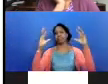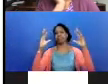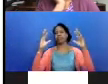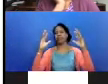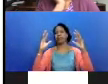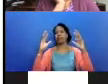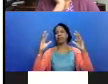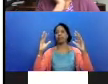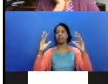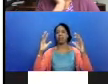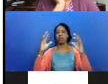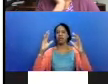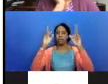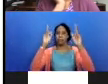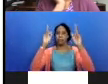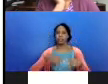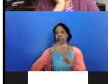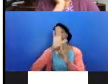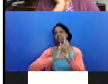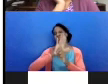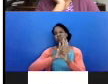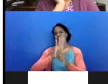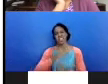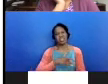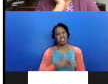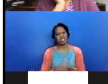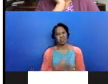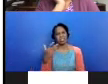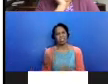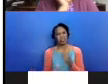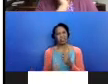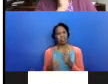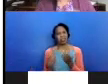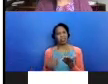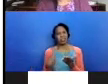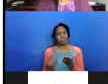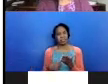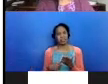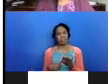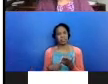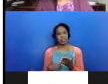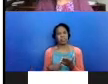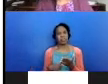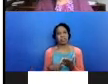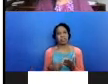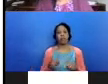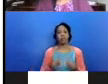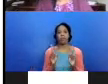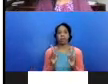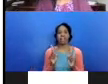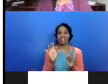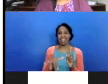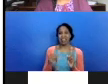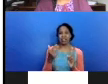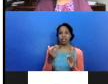of them. That's often a very painful conversation for a lot of the men that I work with. So part of grounding them is this idea